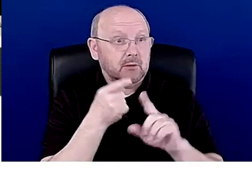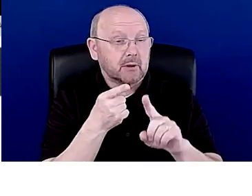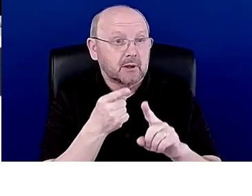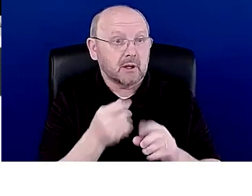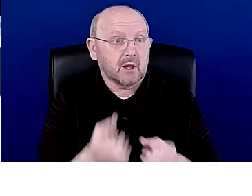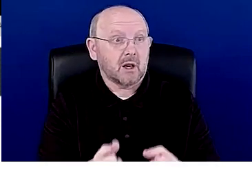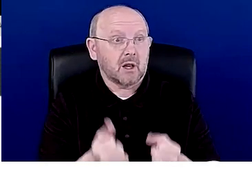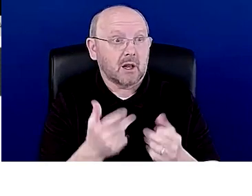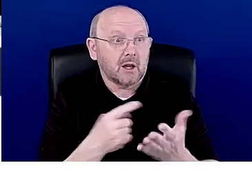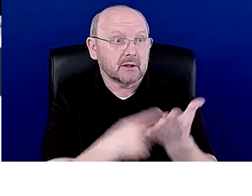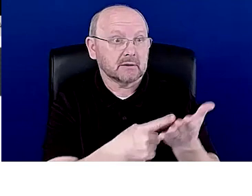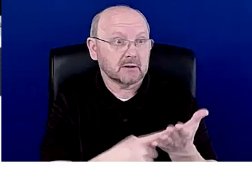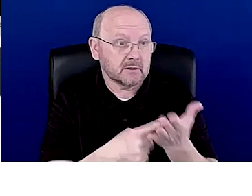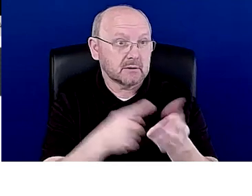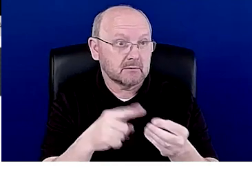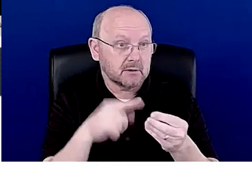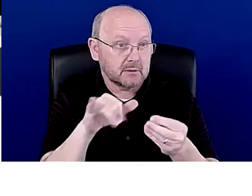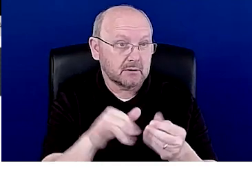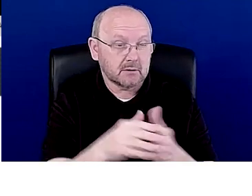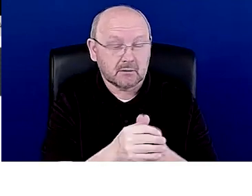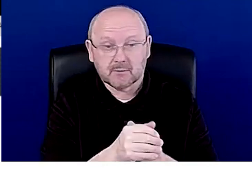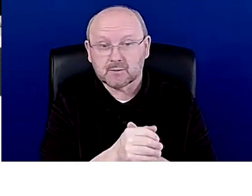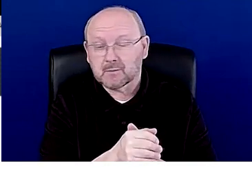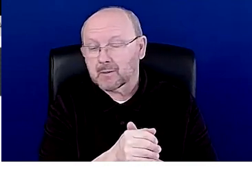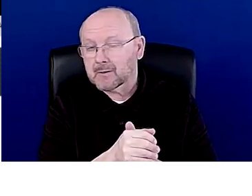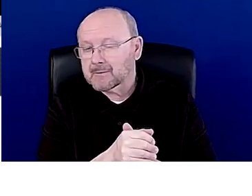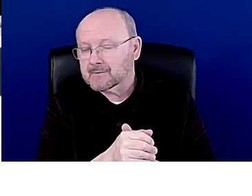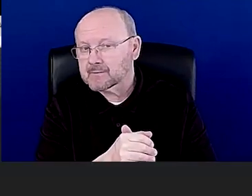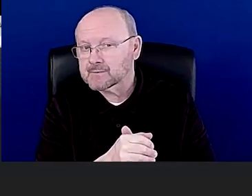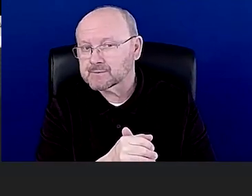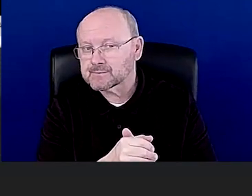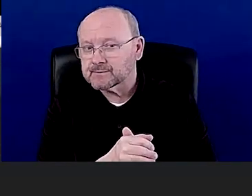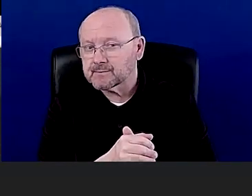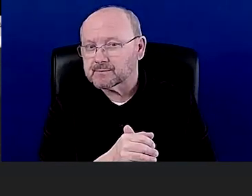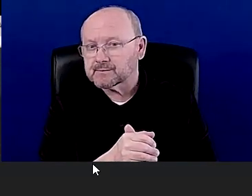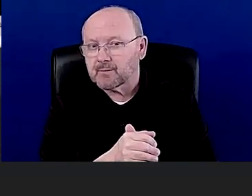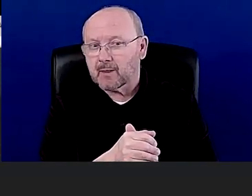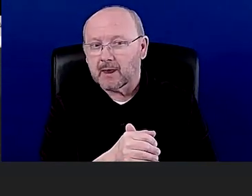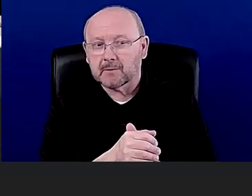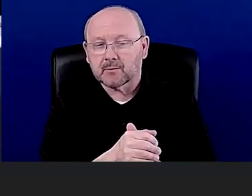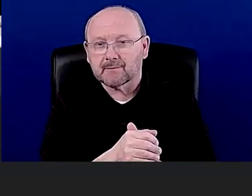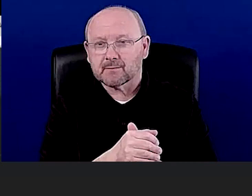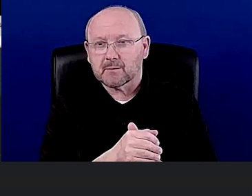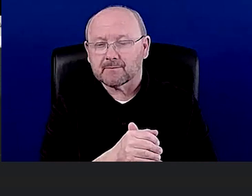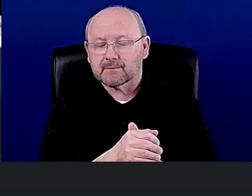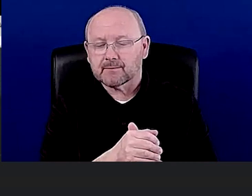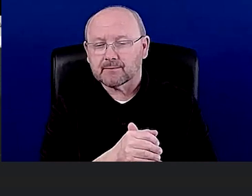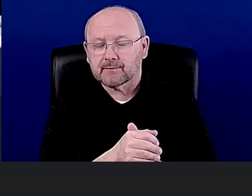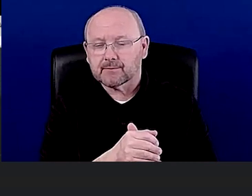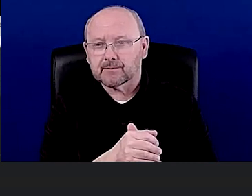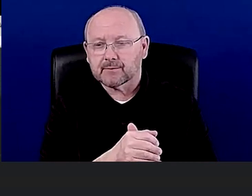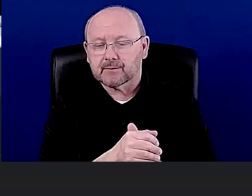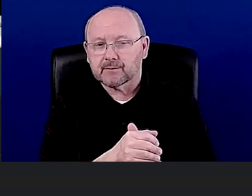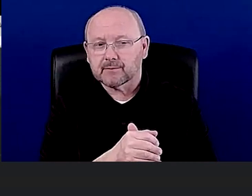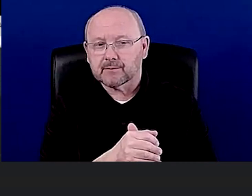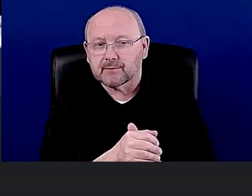that you create and generate AI, and if you're not presenting it, it's not your own work, it needs to have a citation behind it. But, and one of the